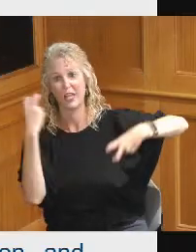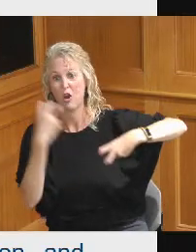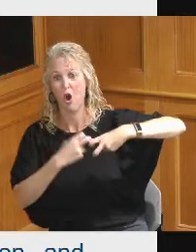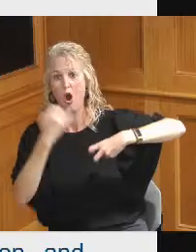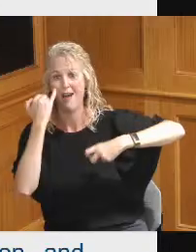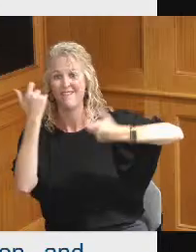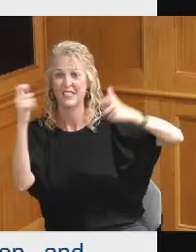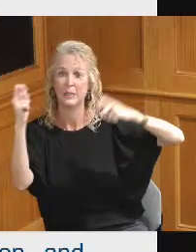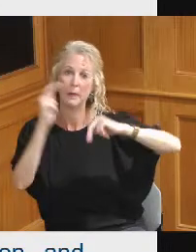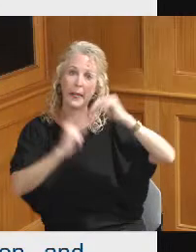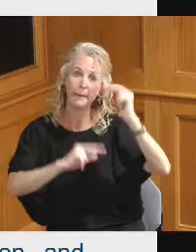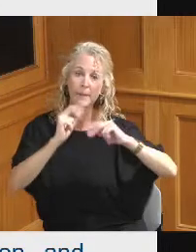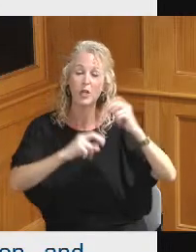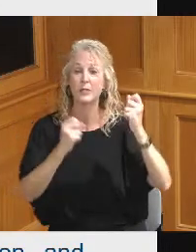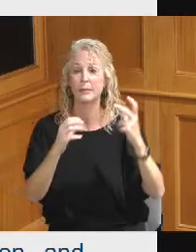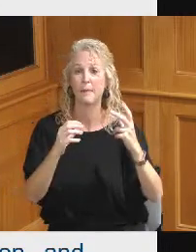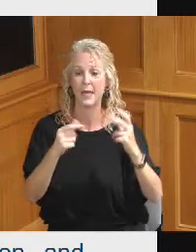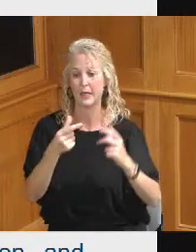the,